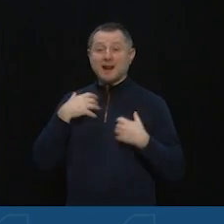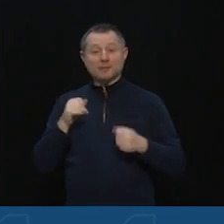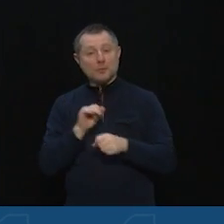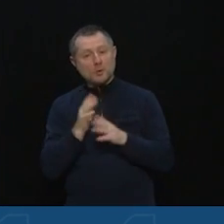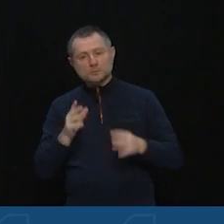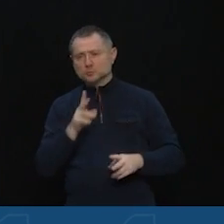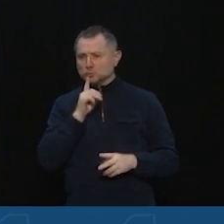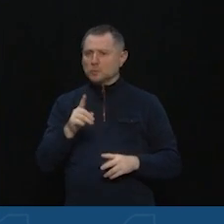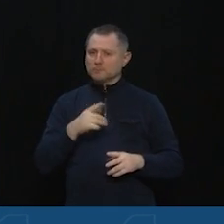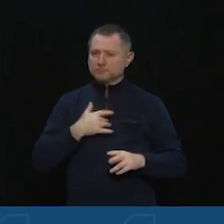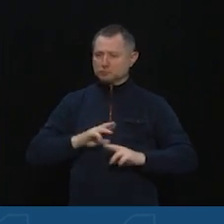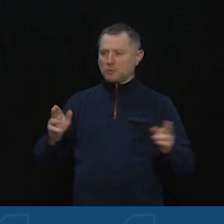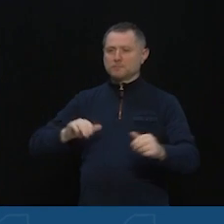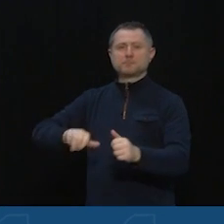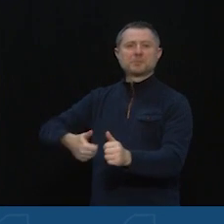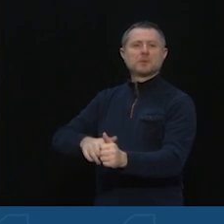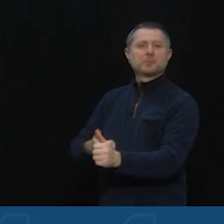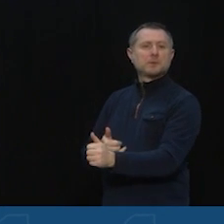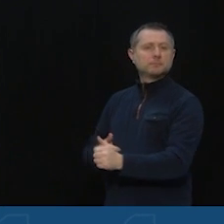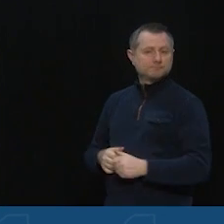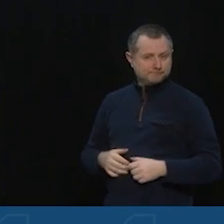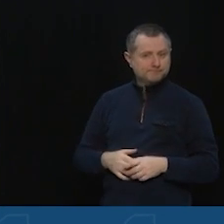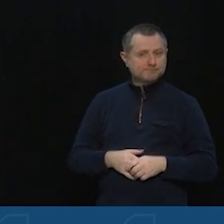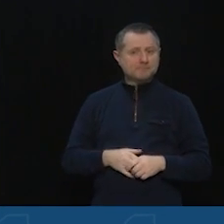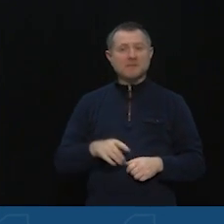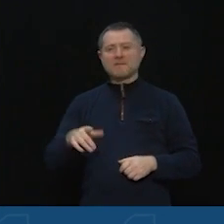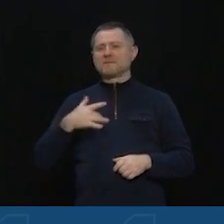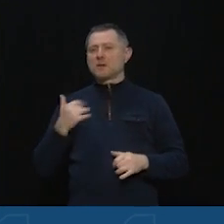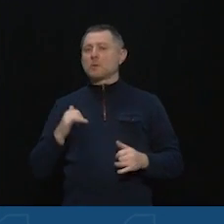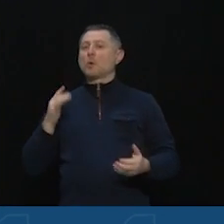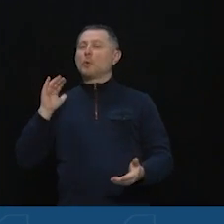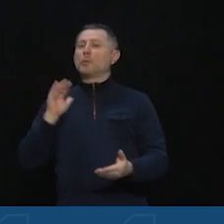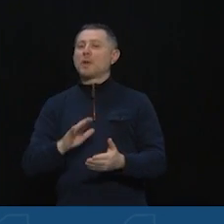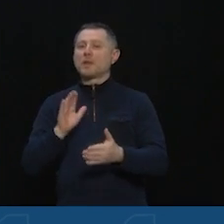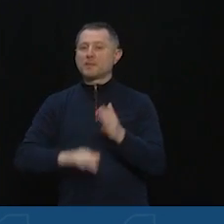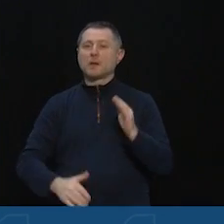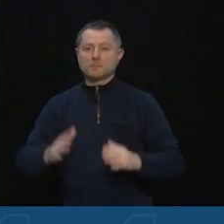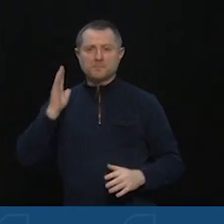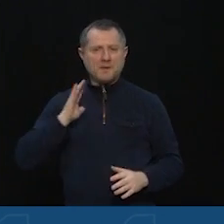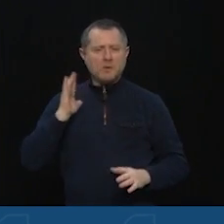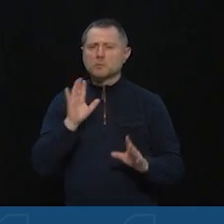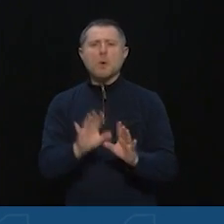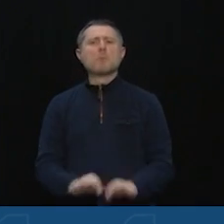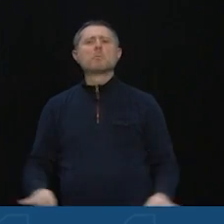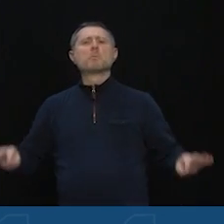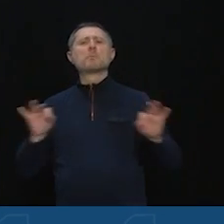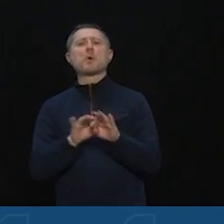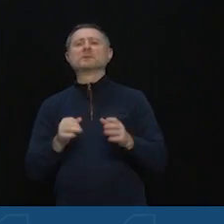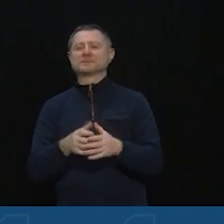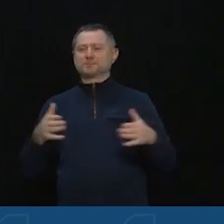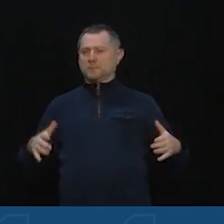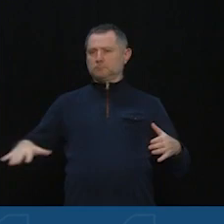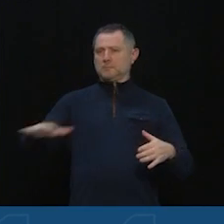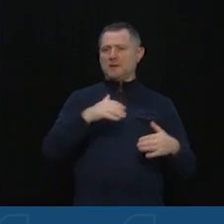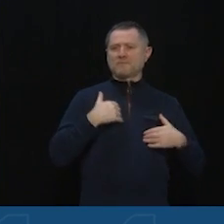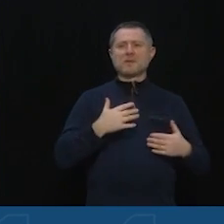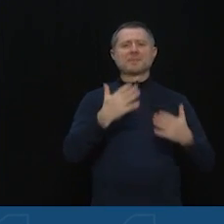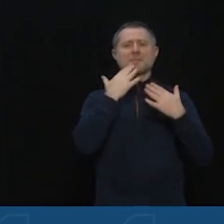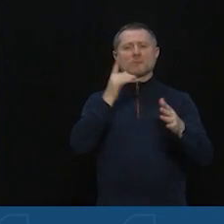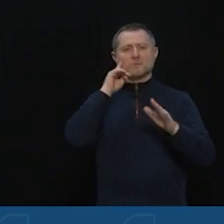are lots of reasons that it's diminished, and it's very important that we replenish it. Thanks very much.